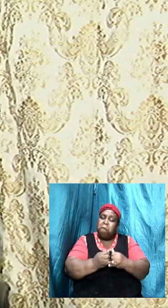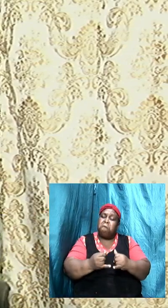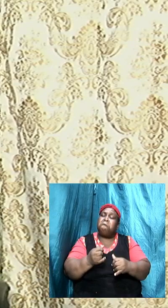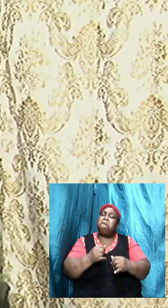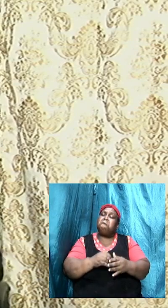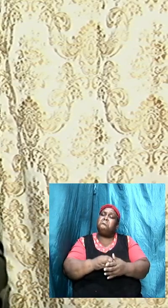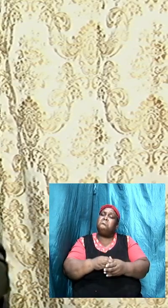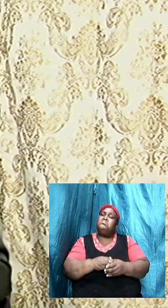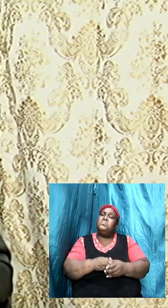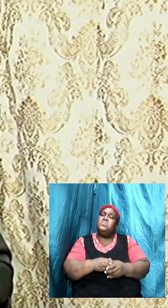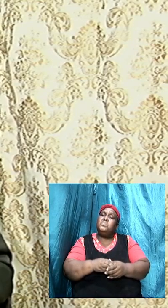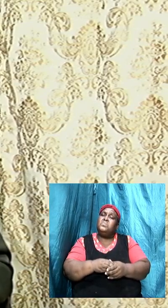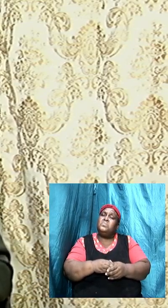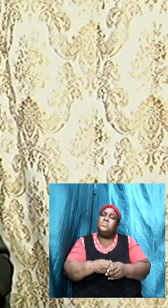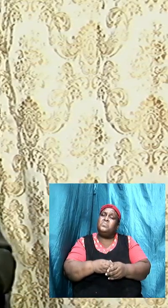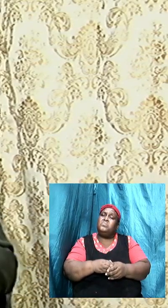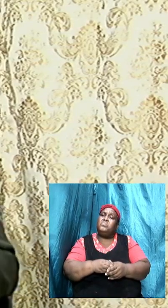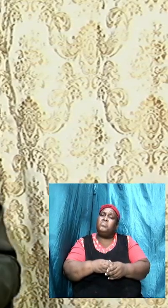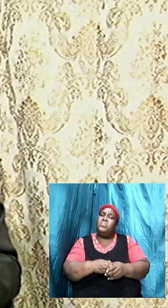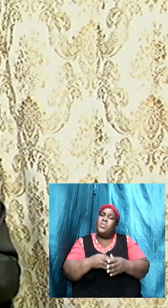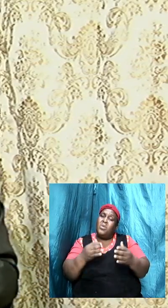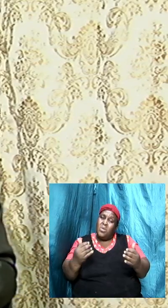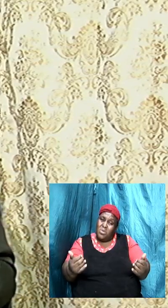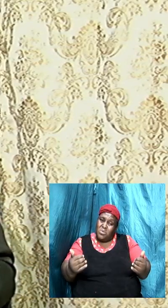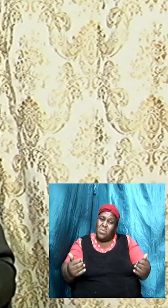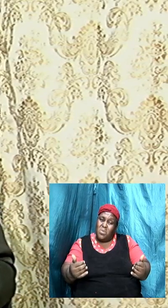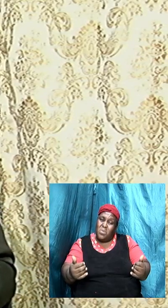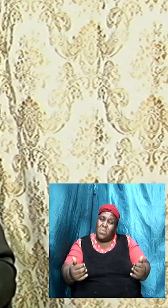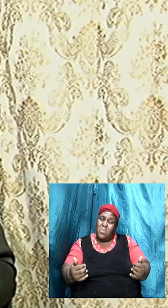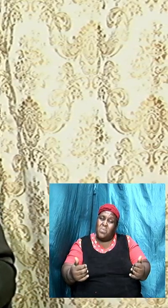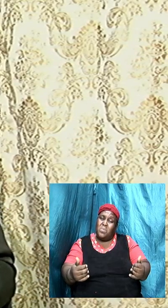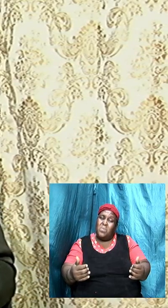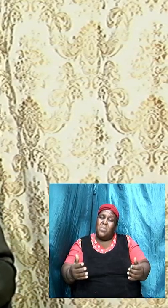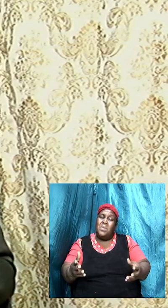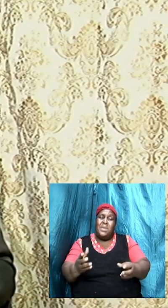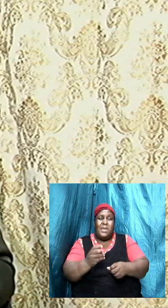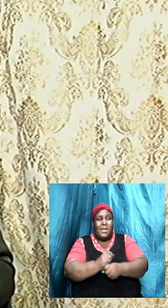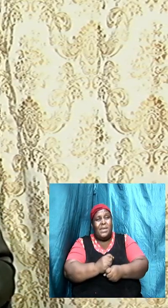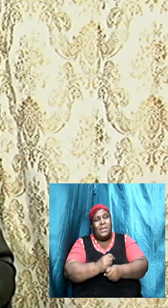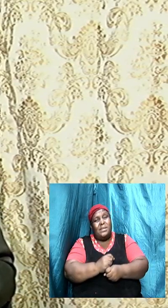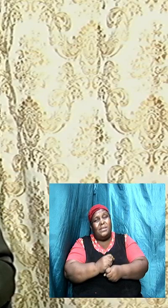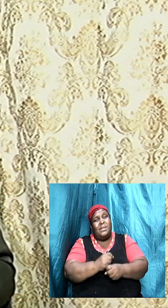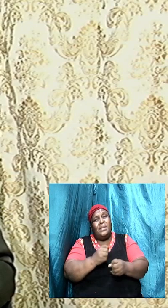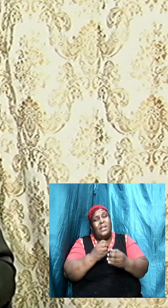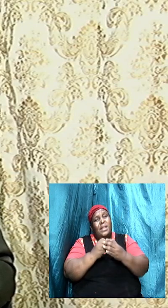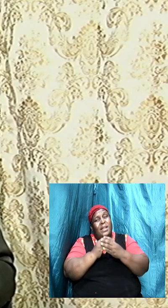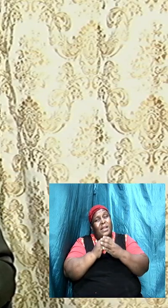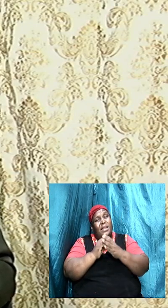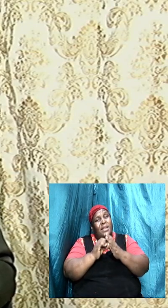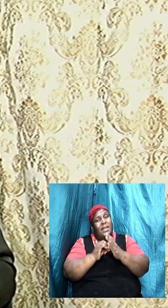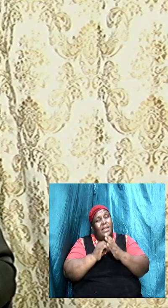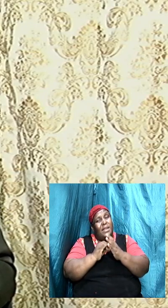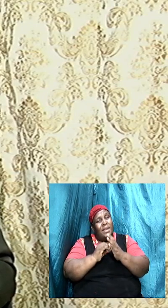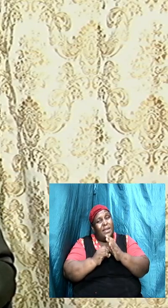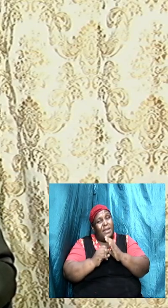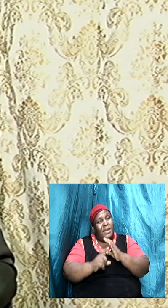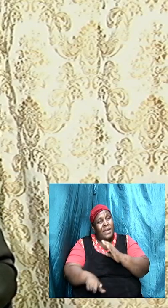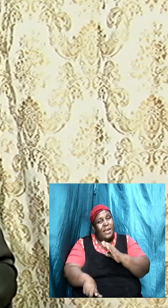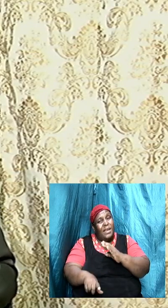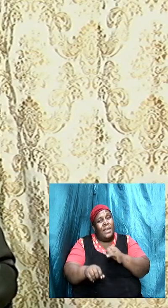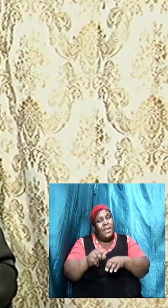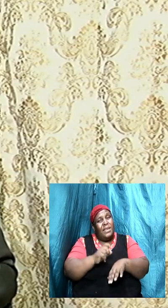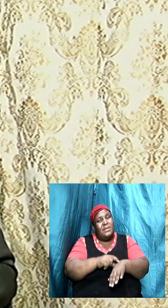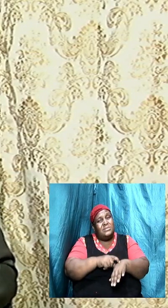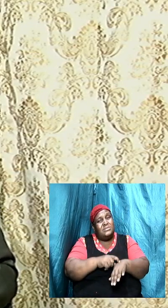But now, we get less time together. Let us look at the Bible, what it says